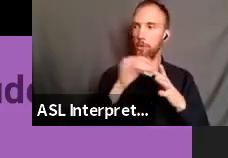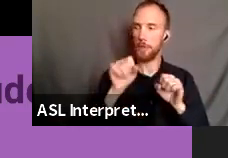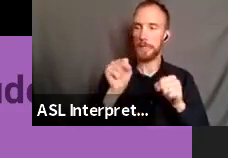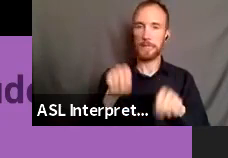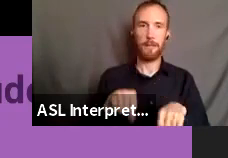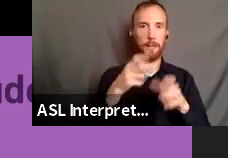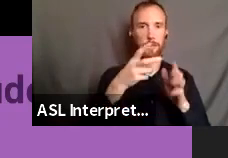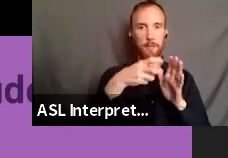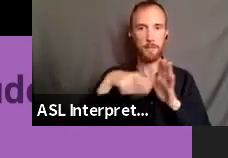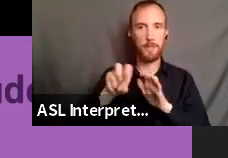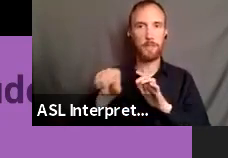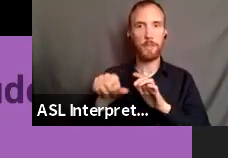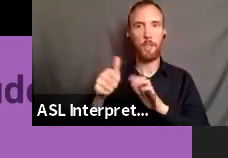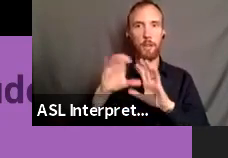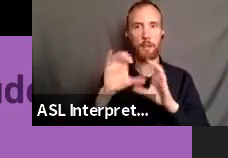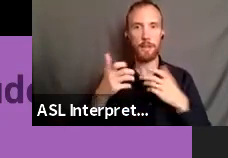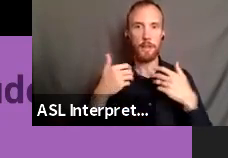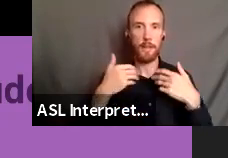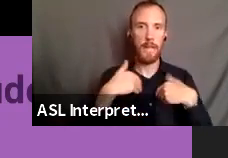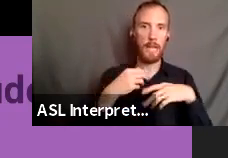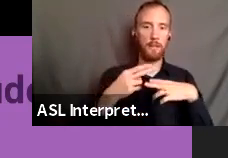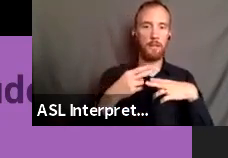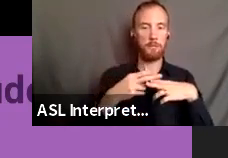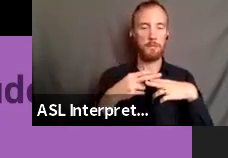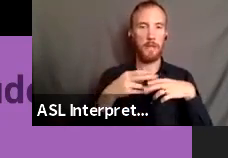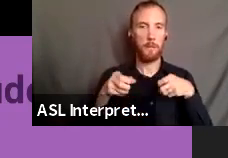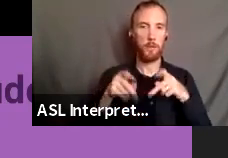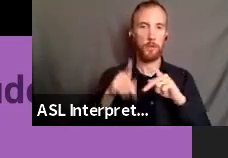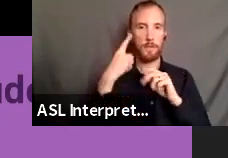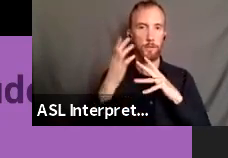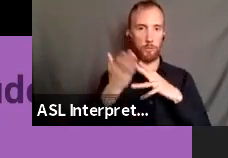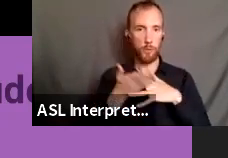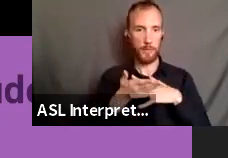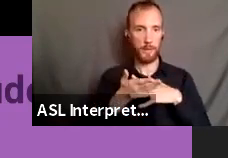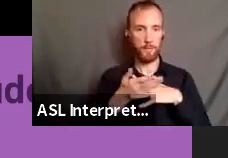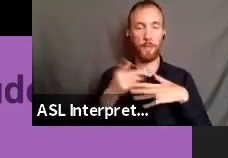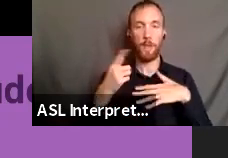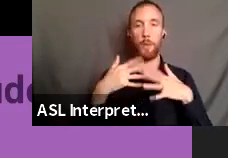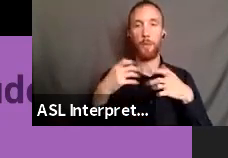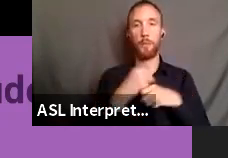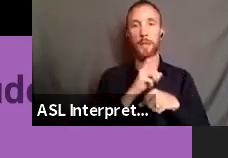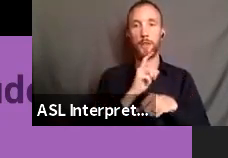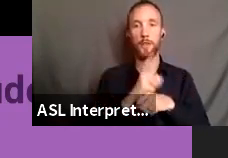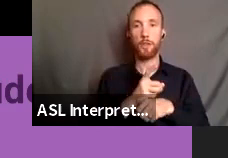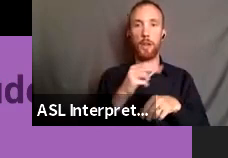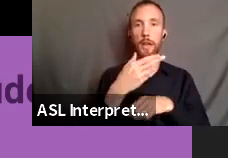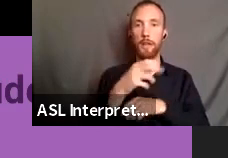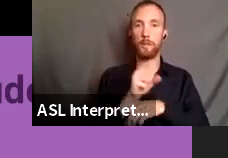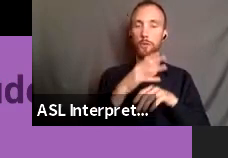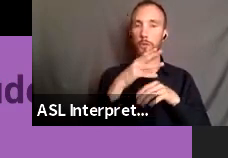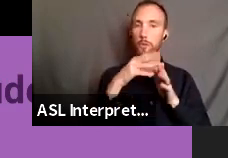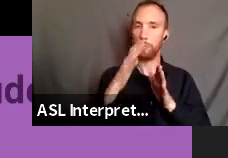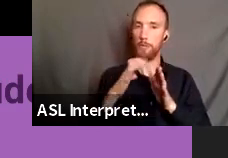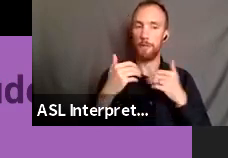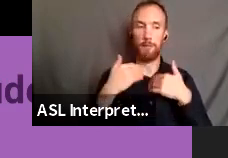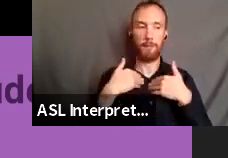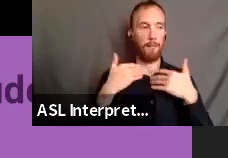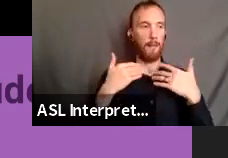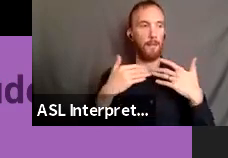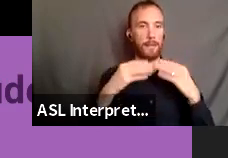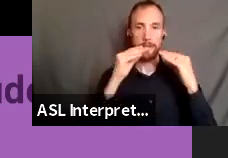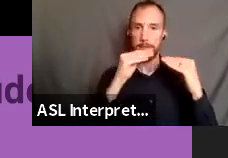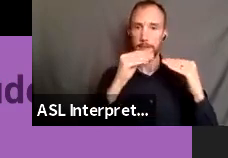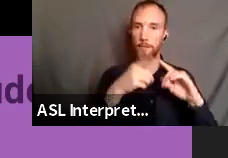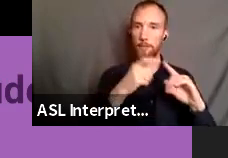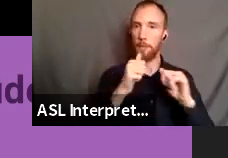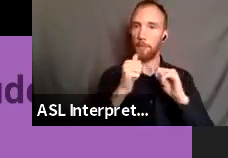breaks through this structure we aim to guarantee that high school students will receive daily instruction from all of their teachers have